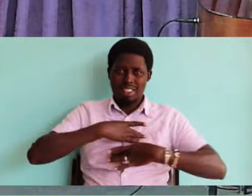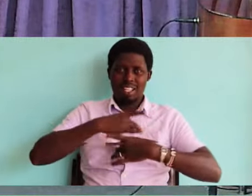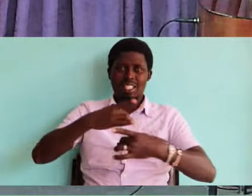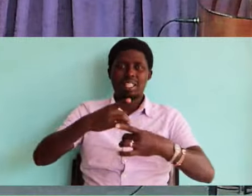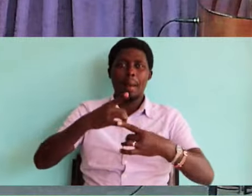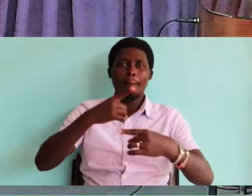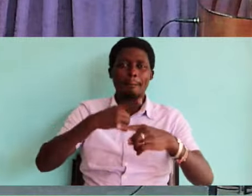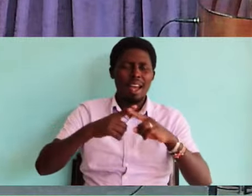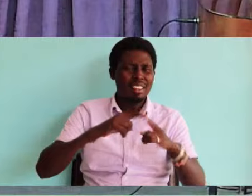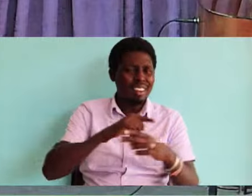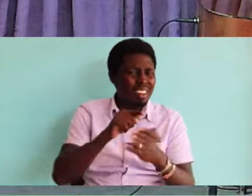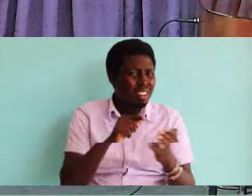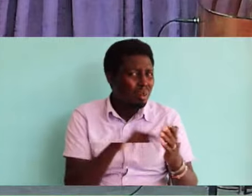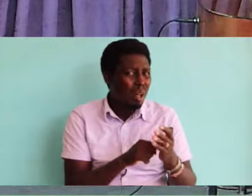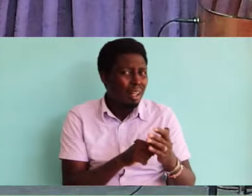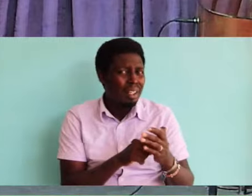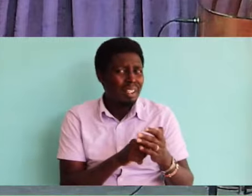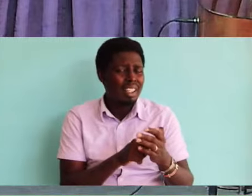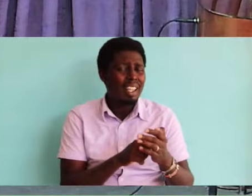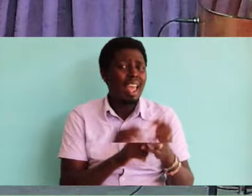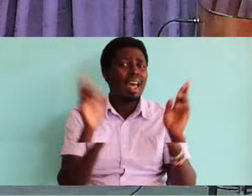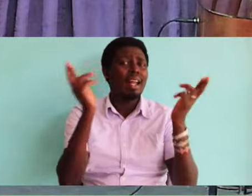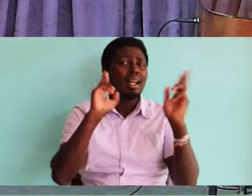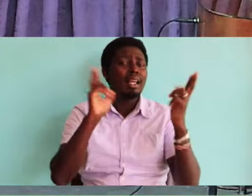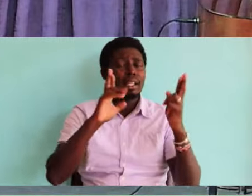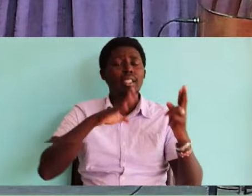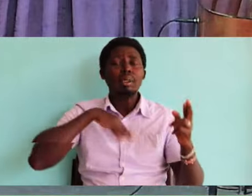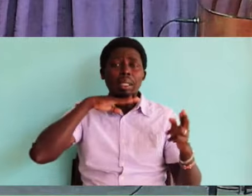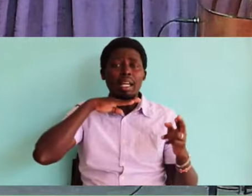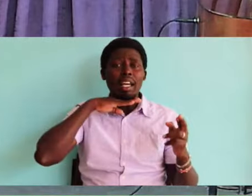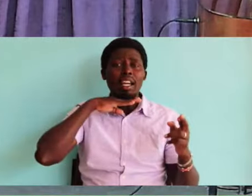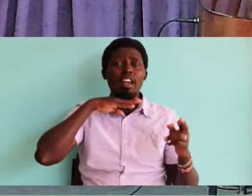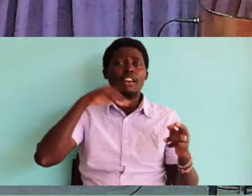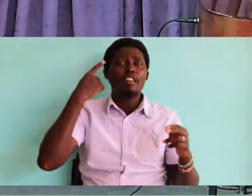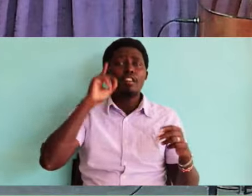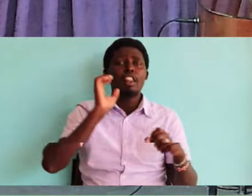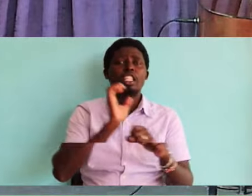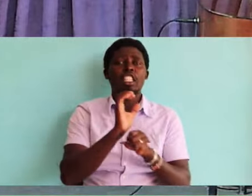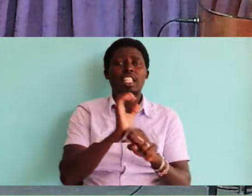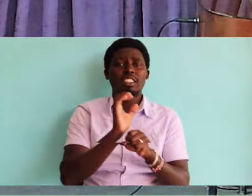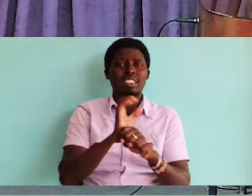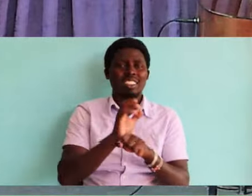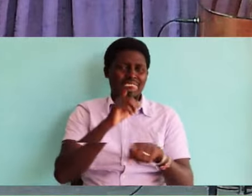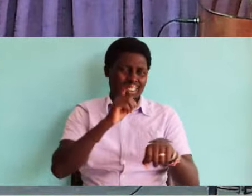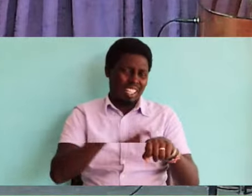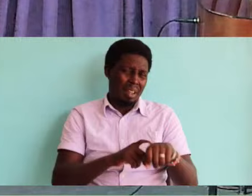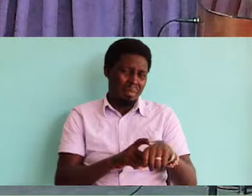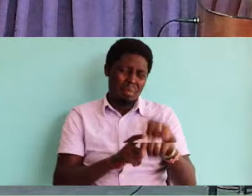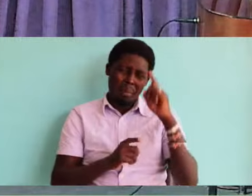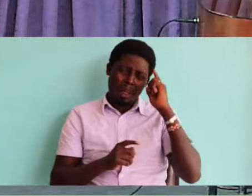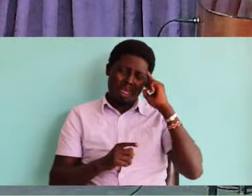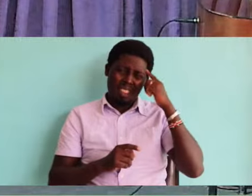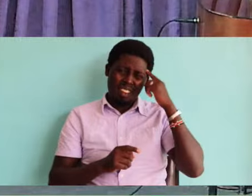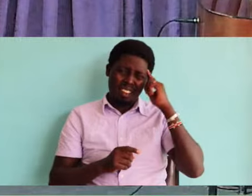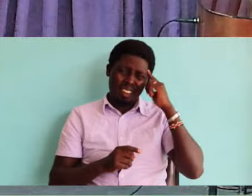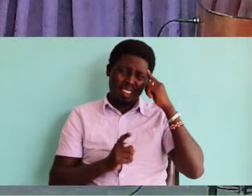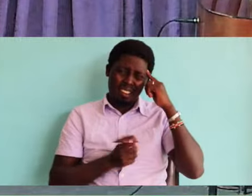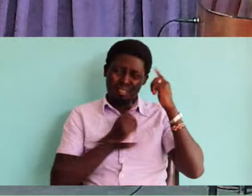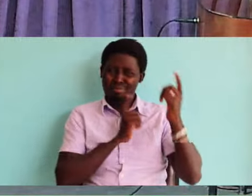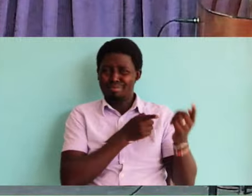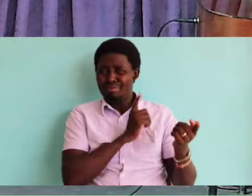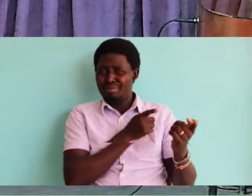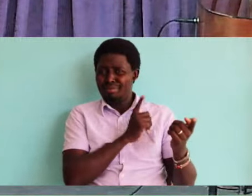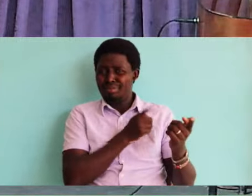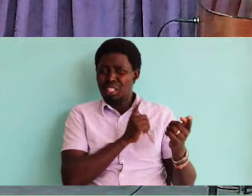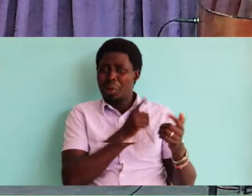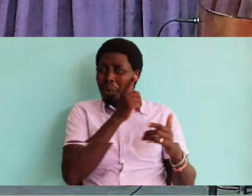they were even willing to die for the sake of you. So when I was reflecting on what we have been going through in